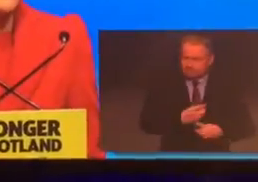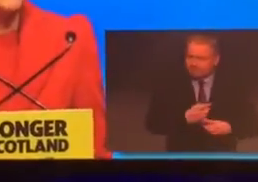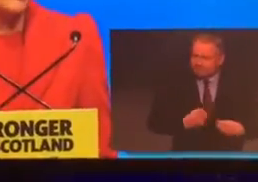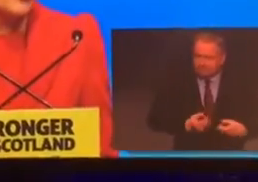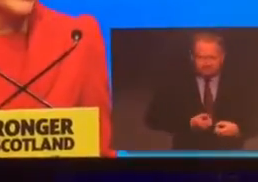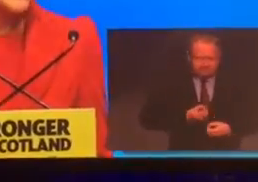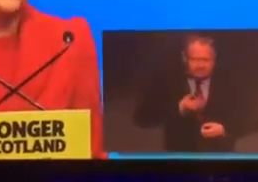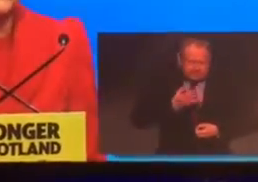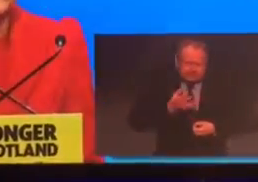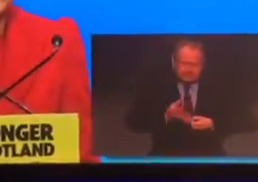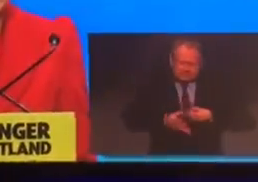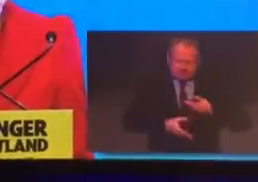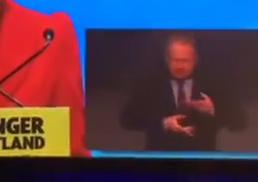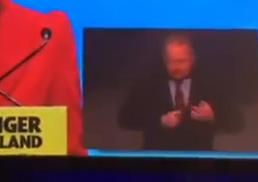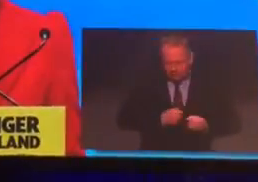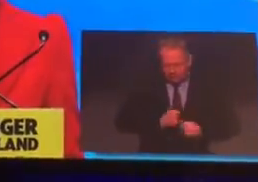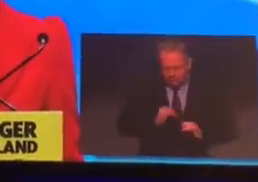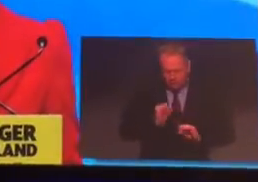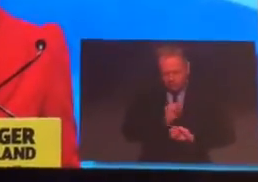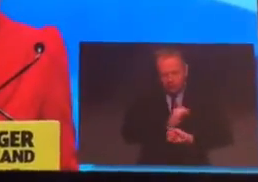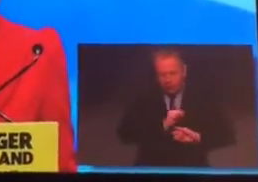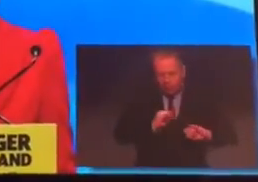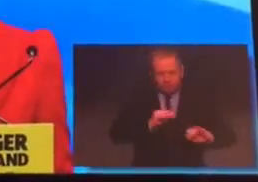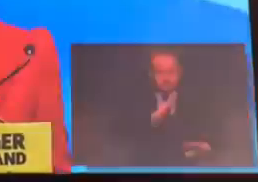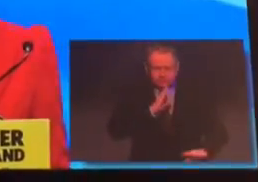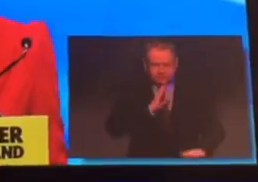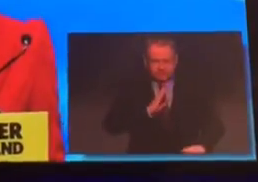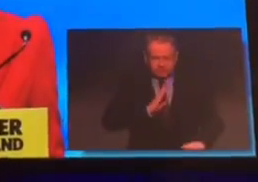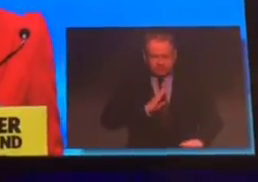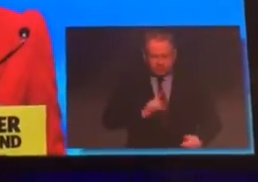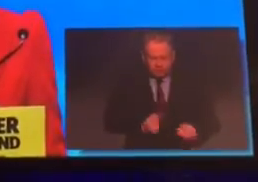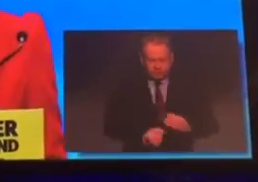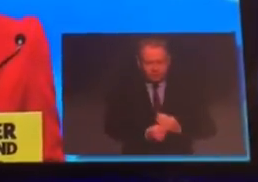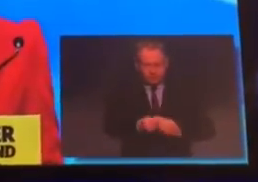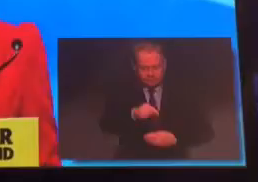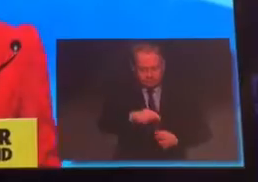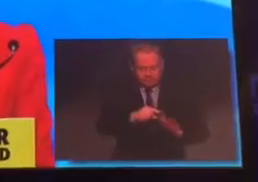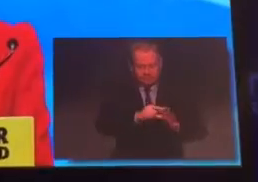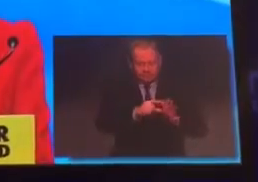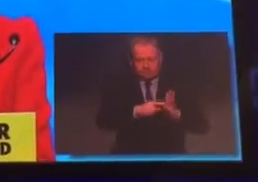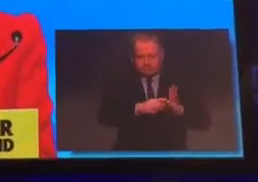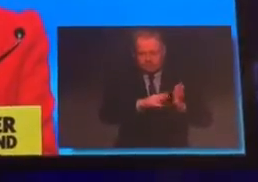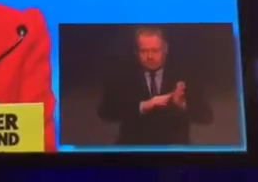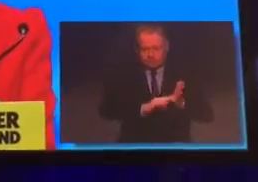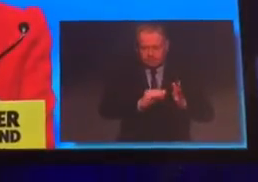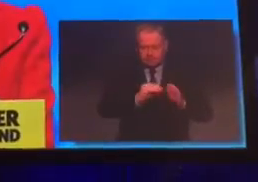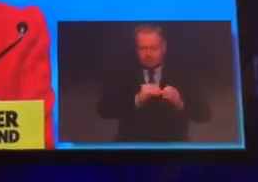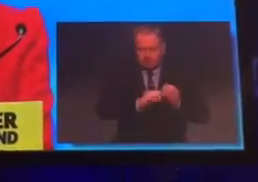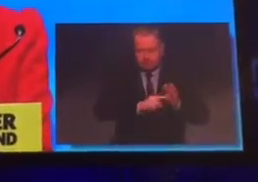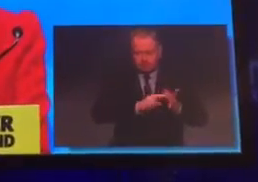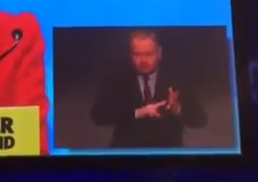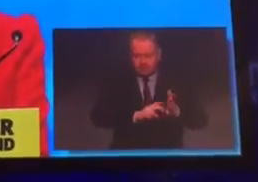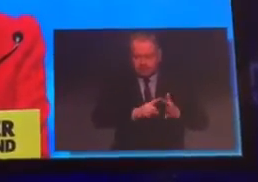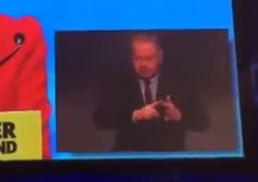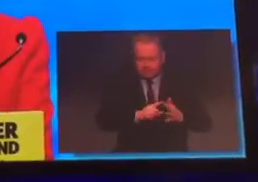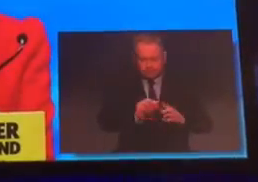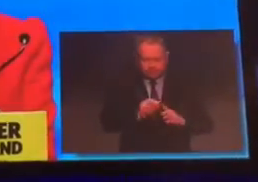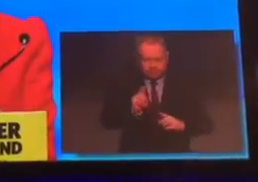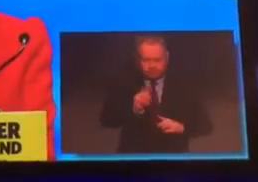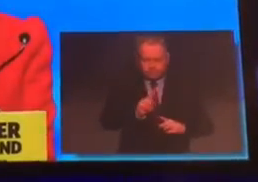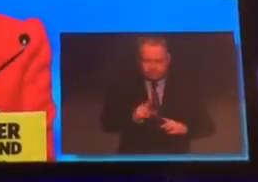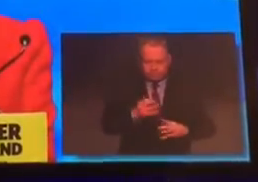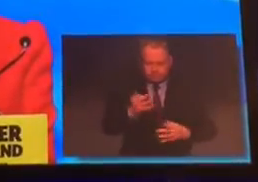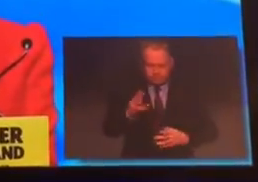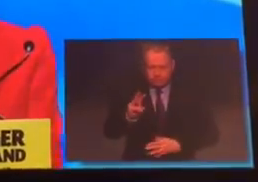to express our horror and our sadness at what happened in Dunblane Primary School on the 13th